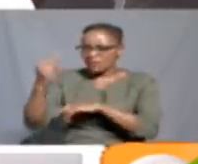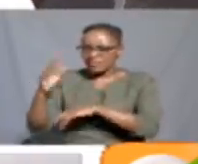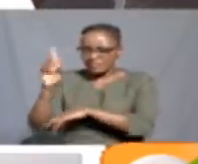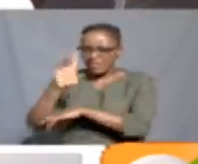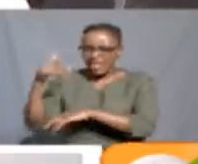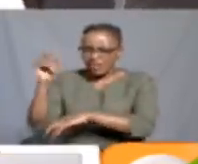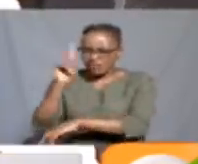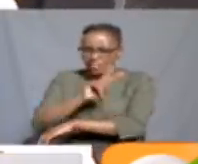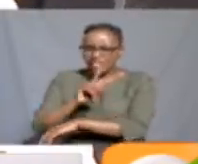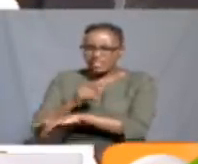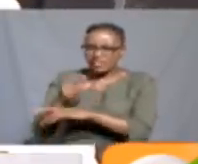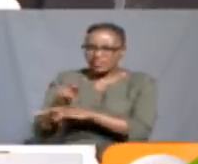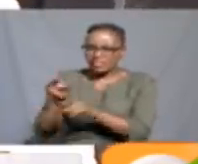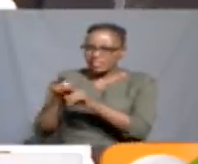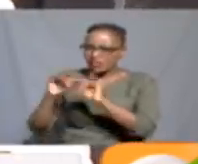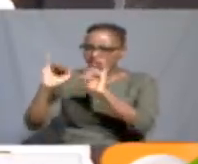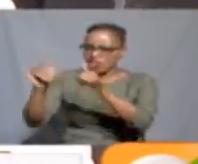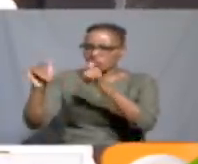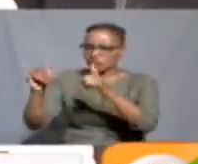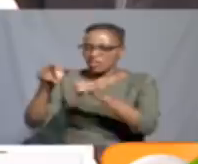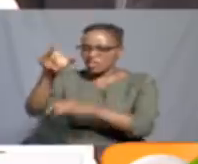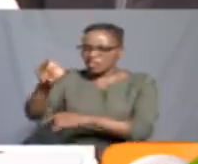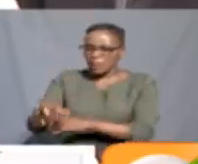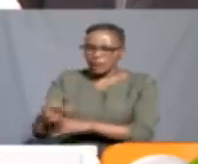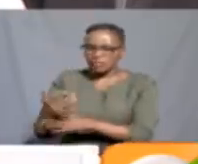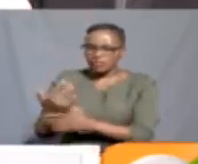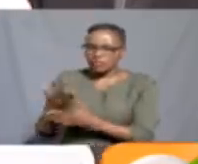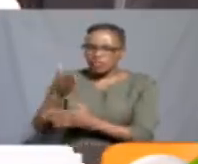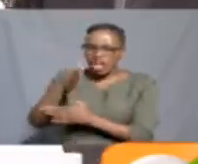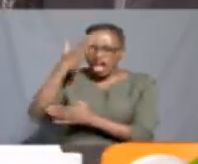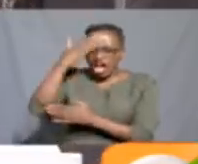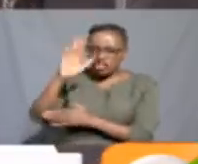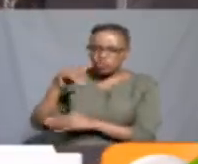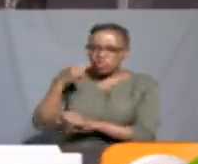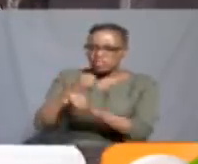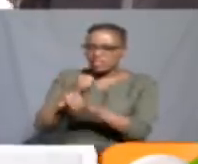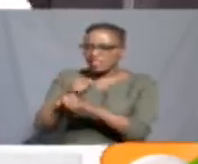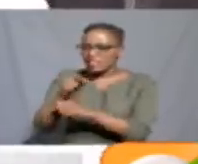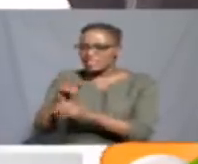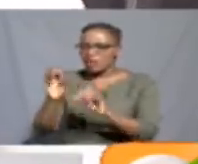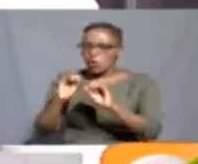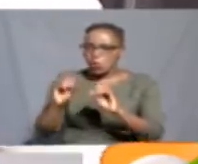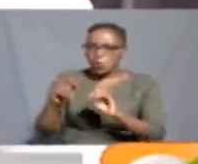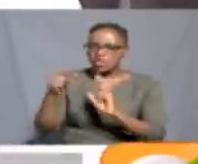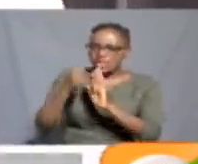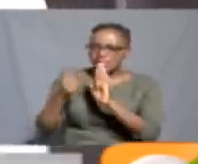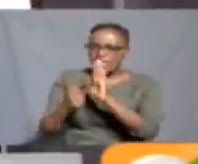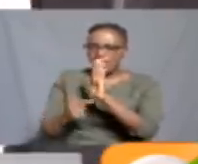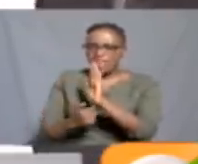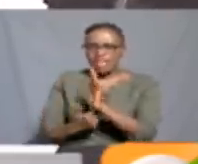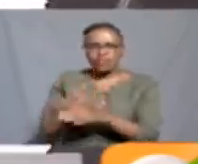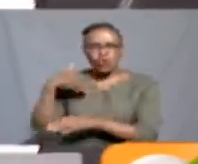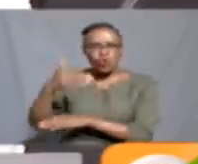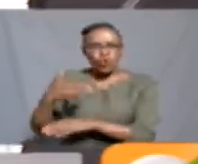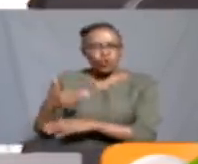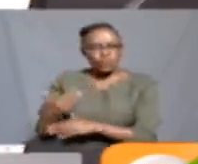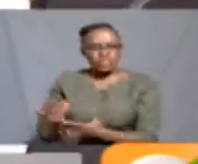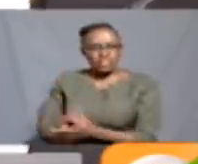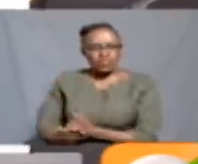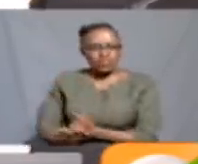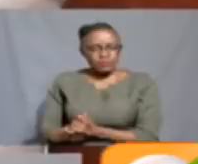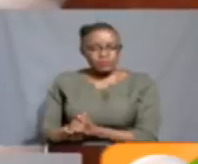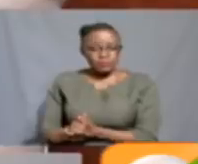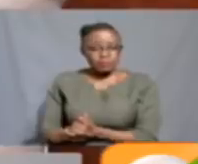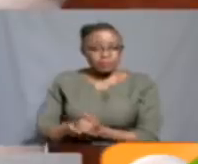day, this person, oh, is running for president, oh, this one doesn't deserve, oh, this, oh, No, are we